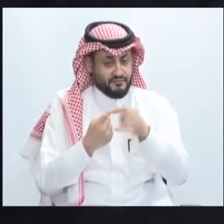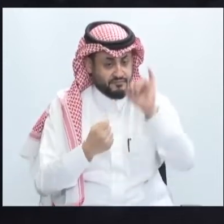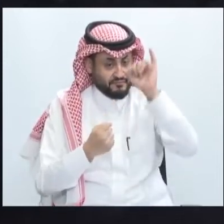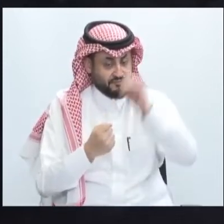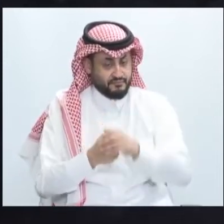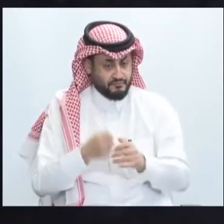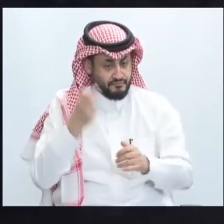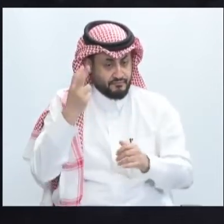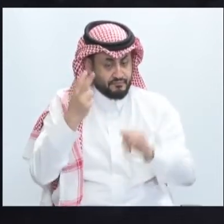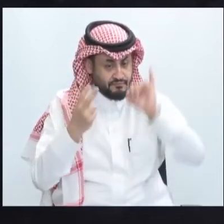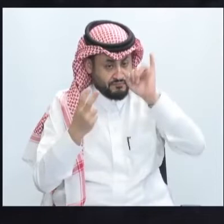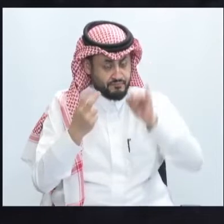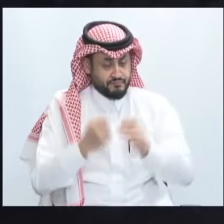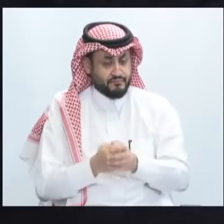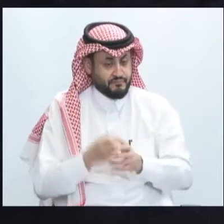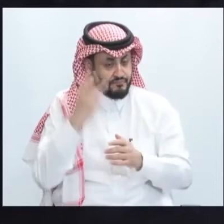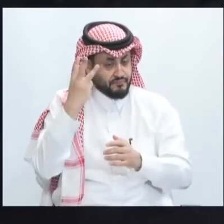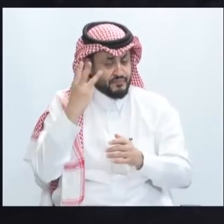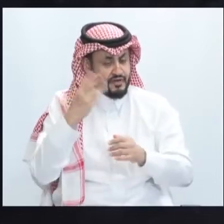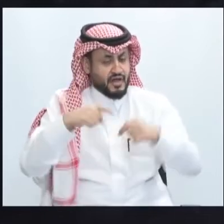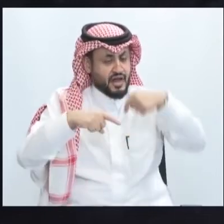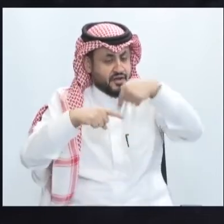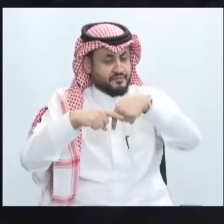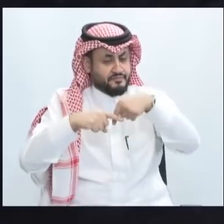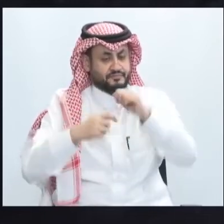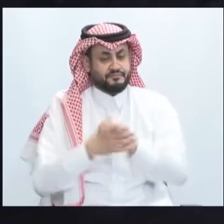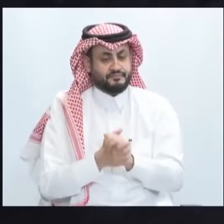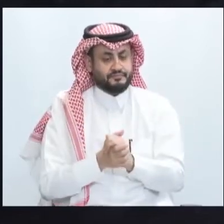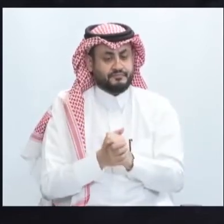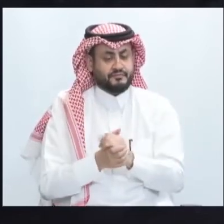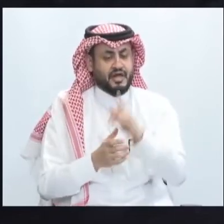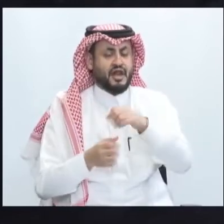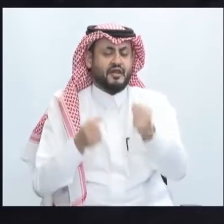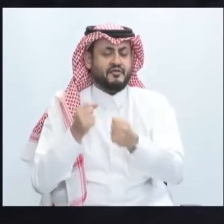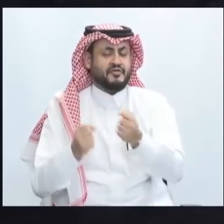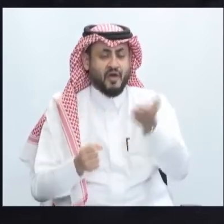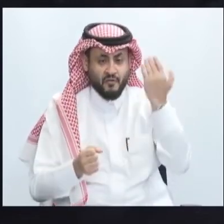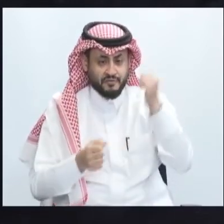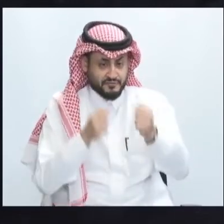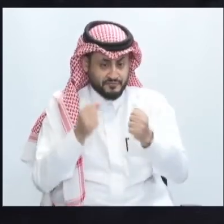tall, these are tail. Okay, now let's play the game.